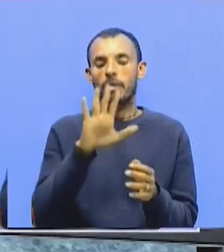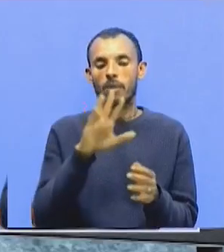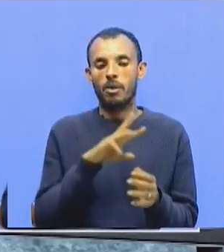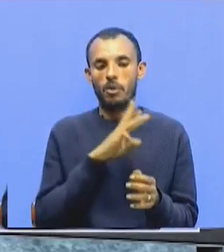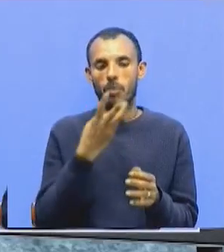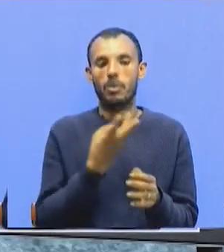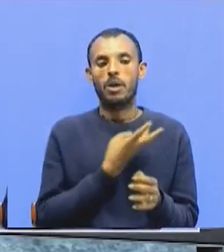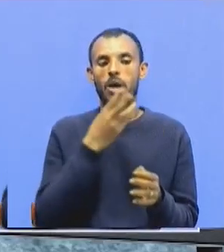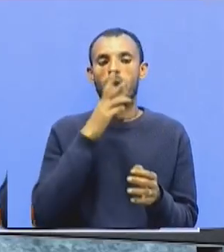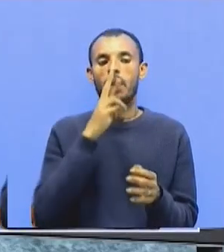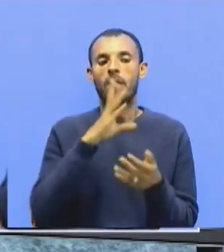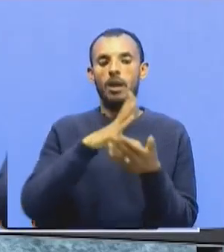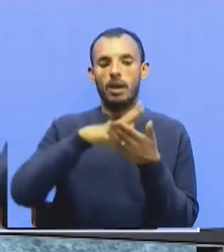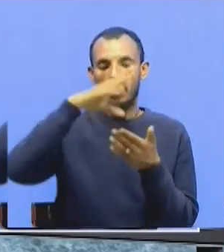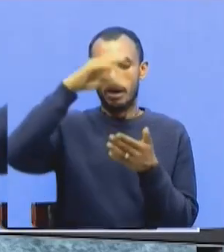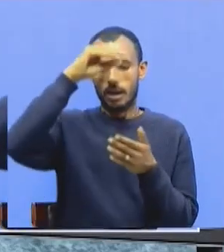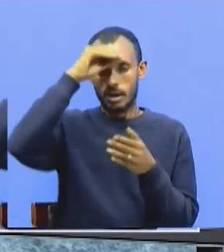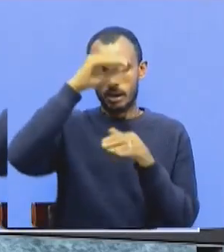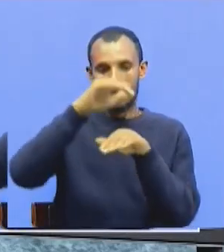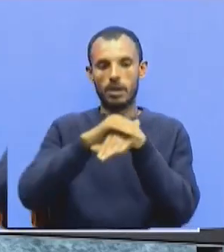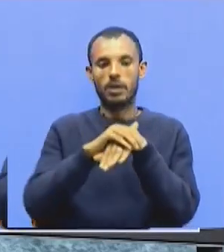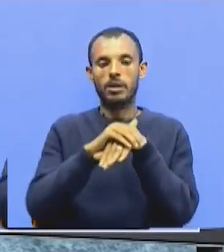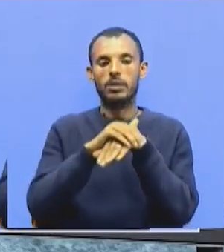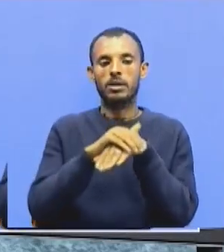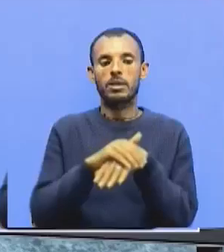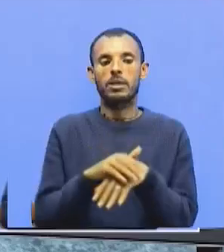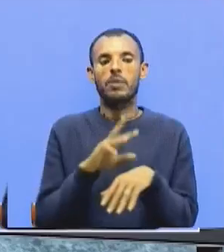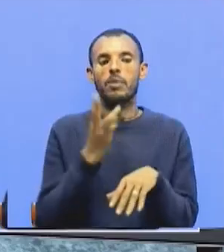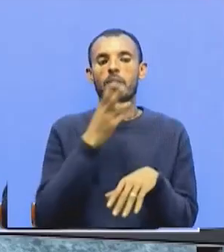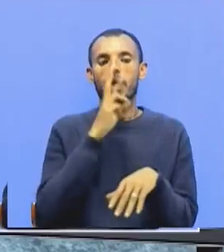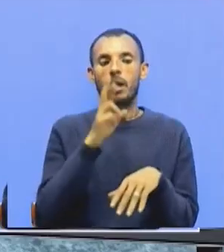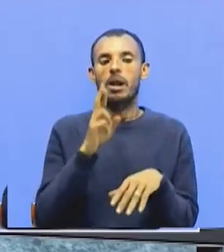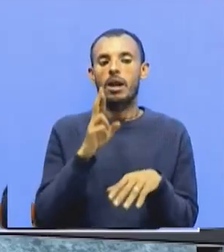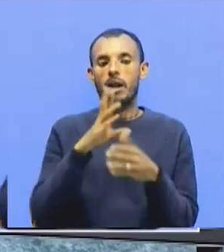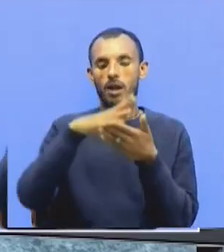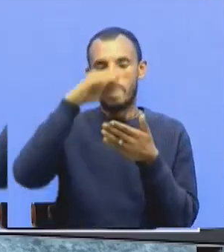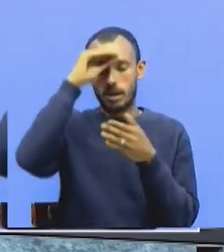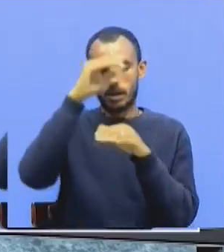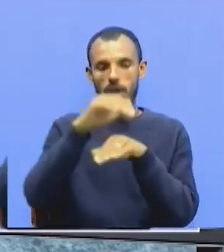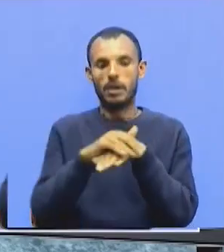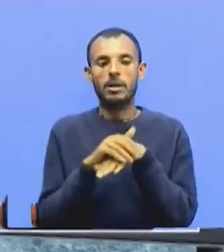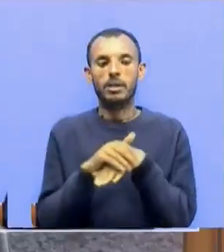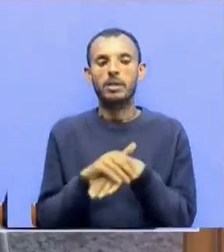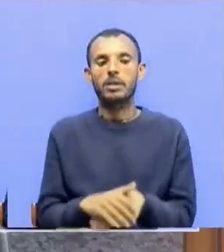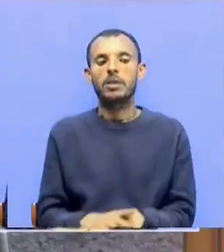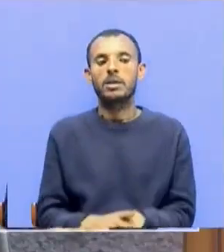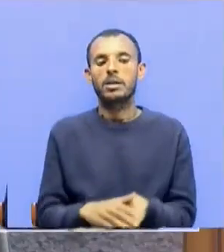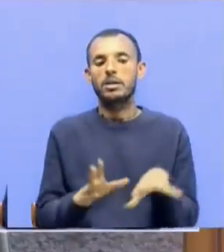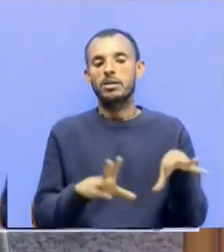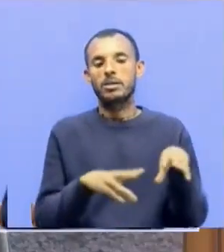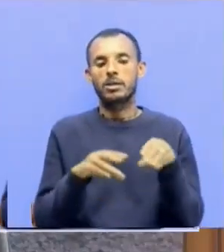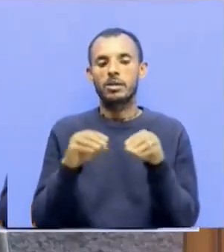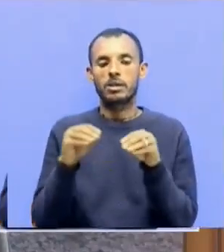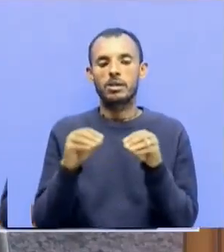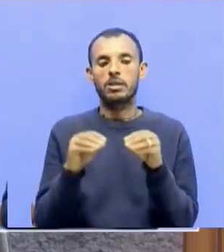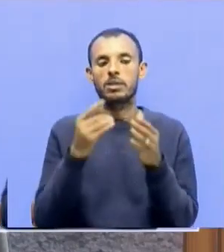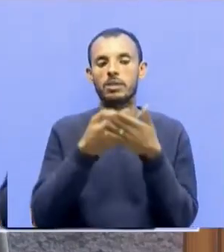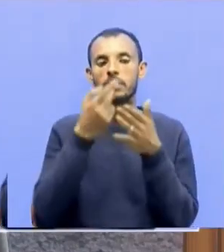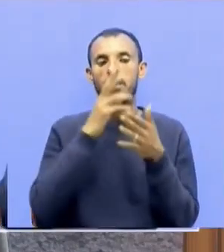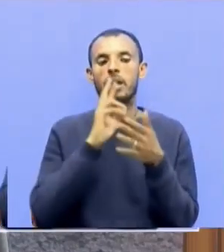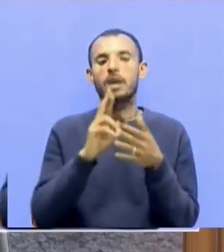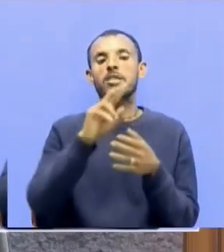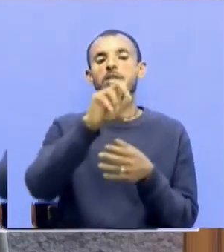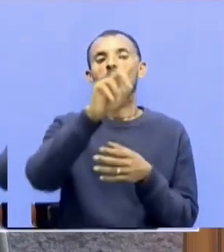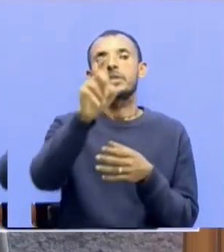We are learning English. We are learning English. Students, these are